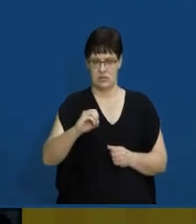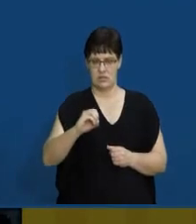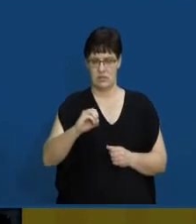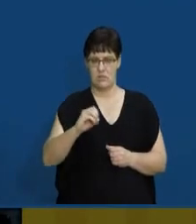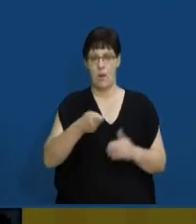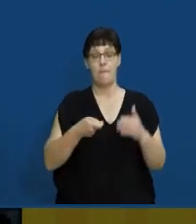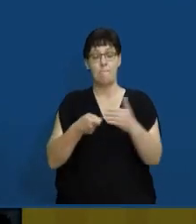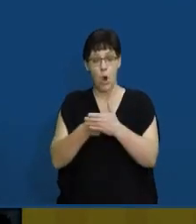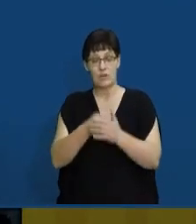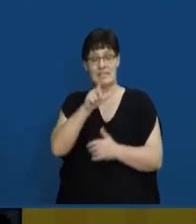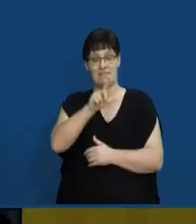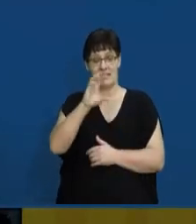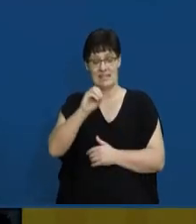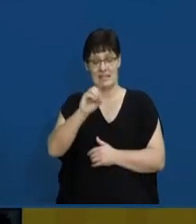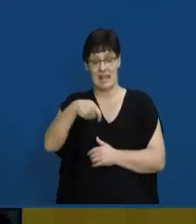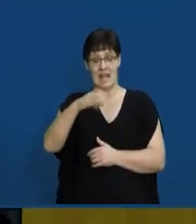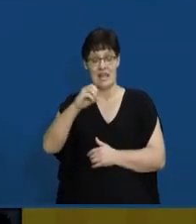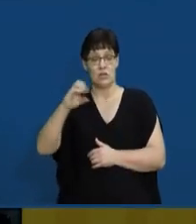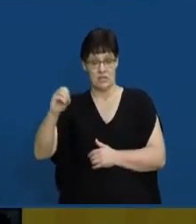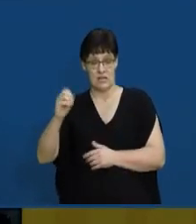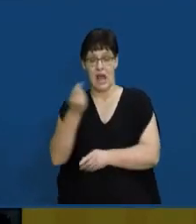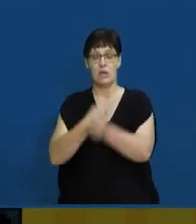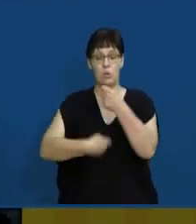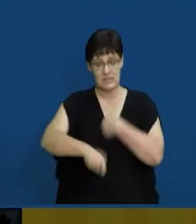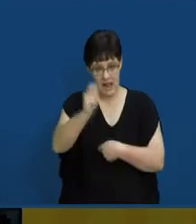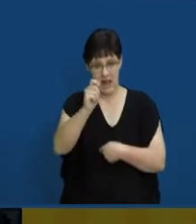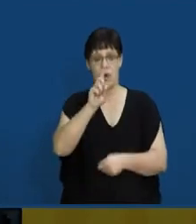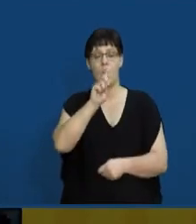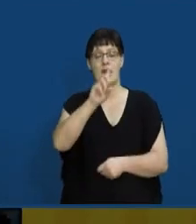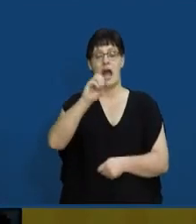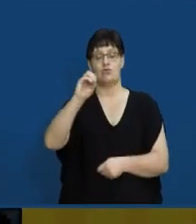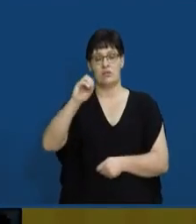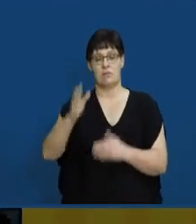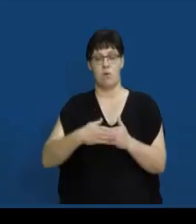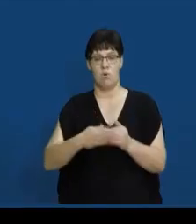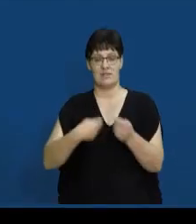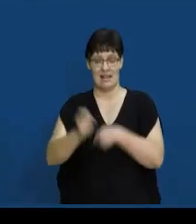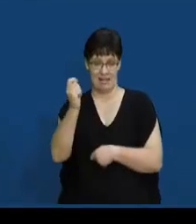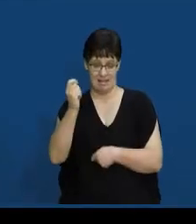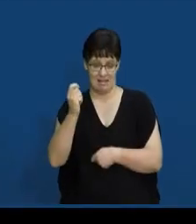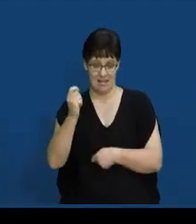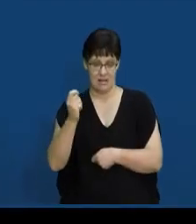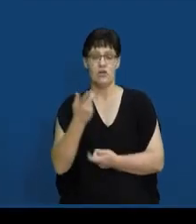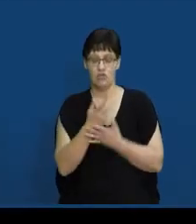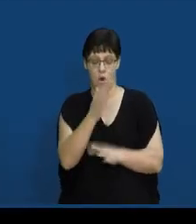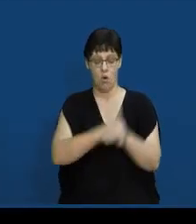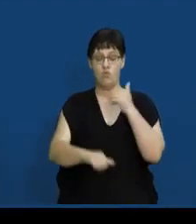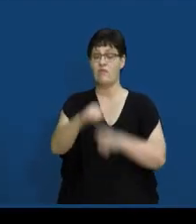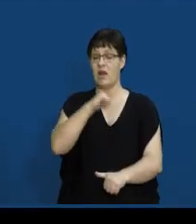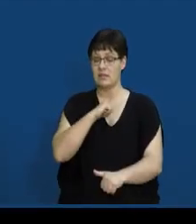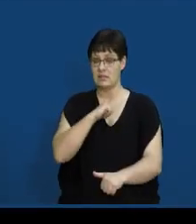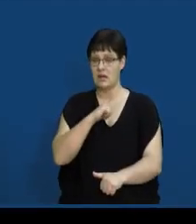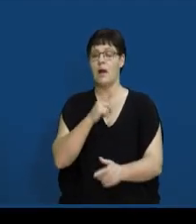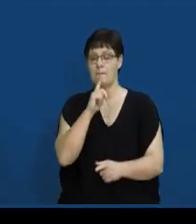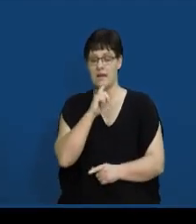back 70,000 and we sold a further 100,000. So therefore, in terms of your reverse operation, it'll